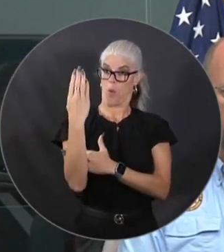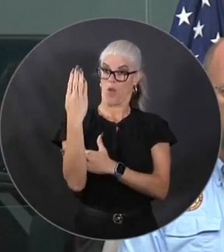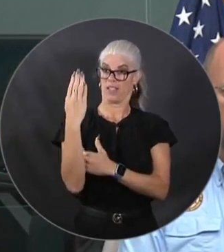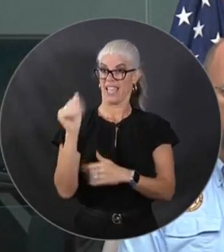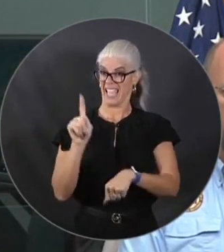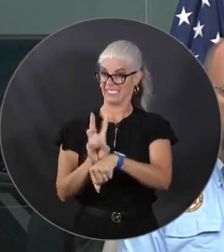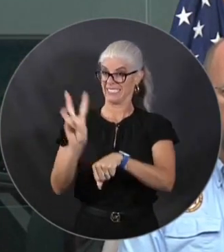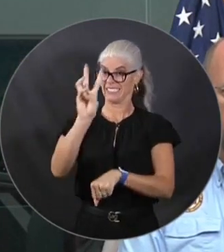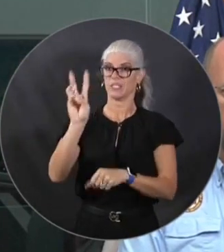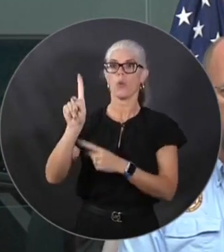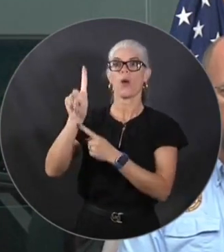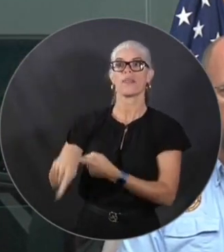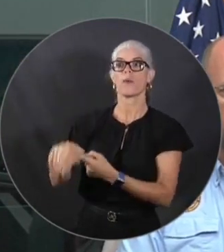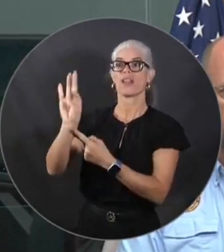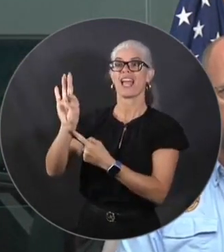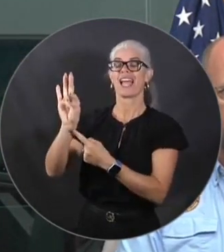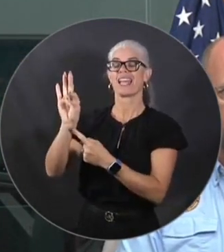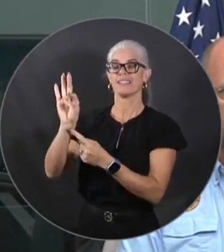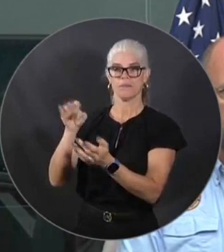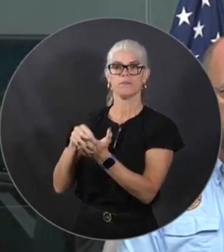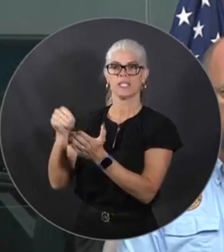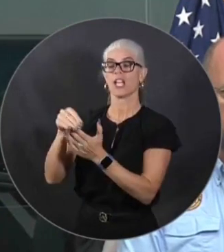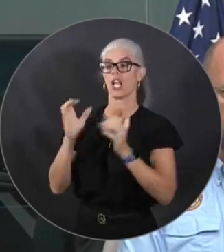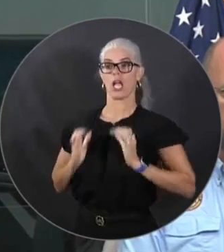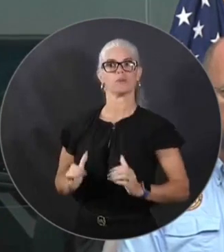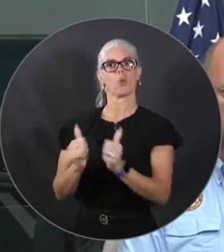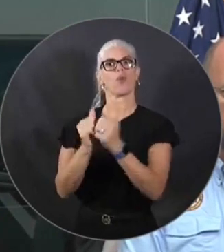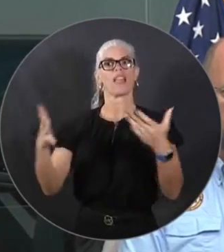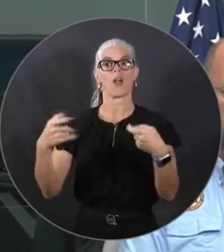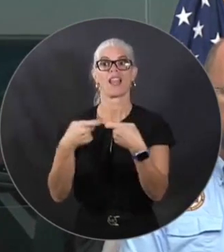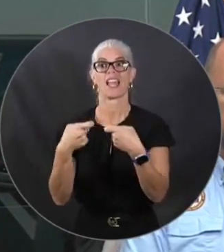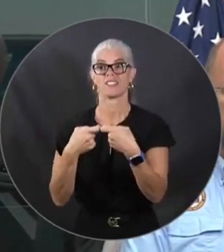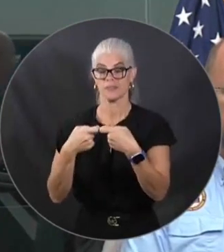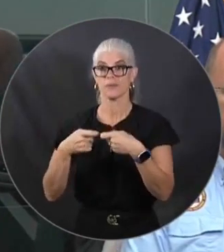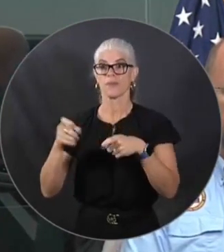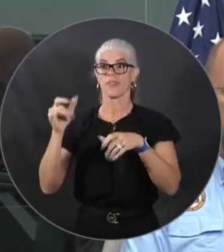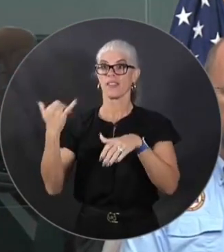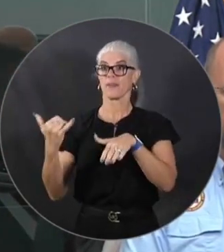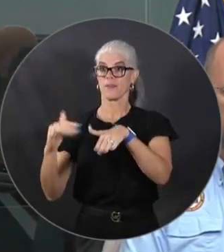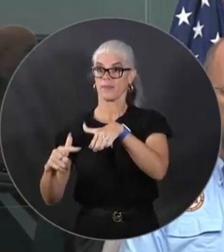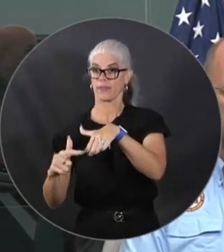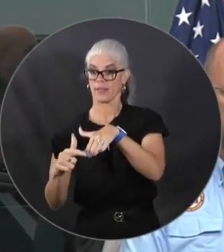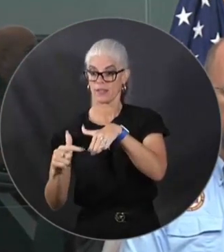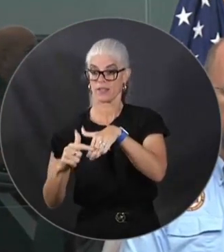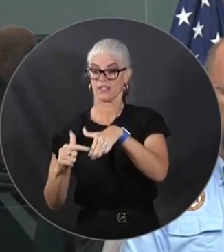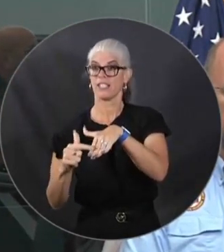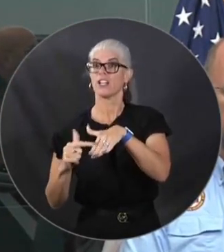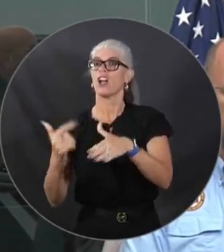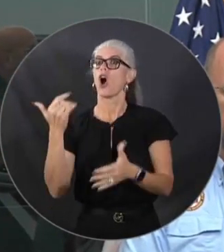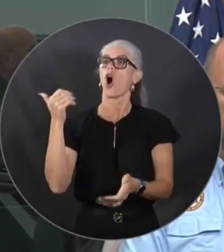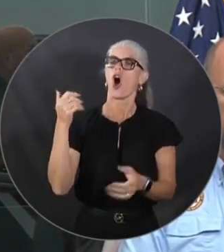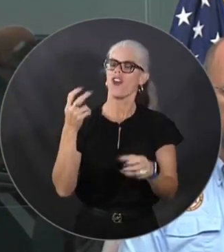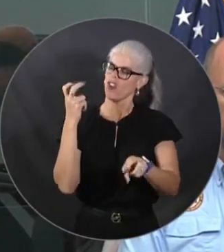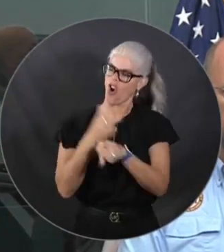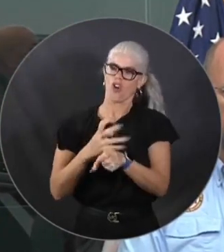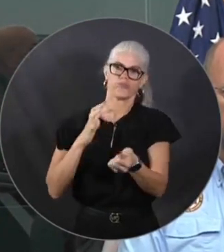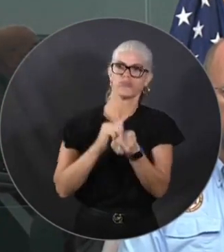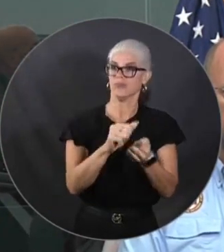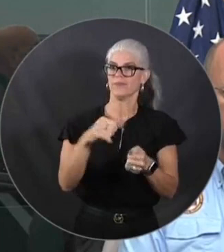WITHOUT POWER. RIGHT NOW THE HARDEST HIT AREAS ARE HEARTY, 99% WITHOUT POWER. HARDEST CAROLINAS. HOME.